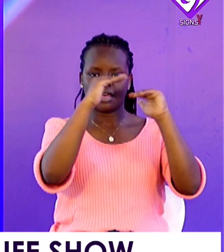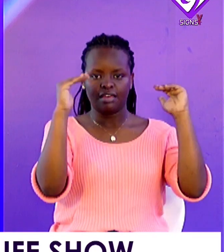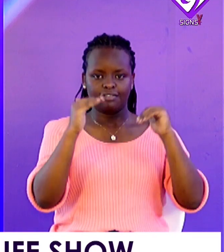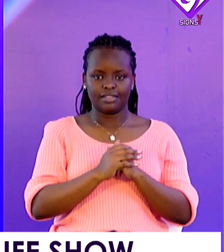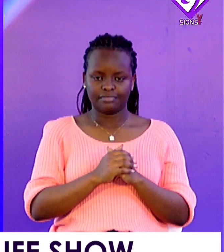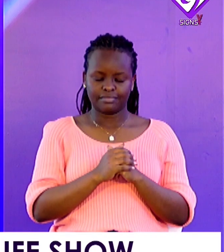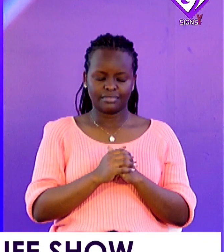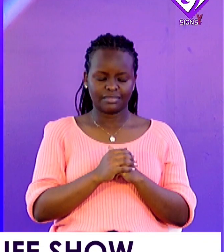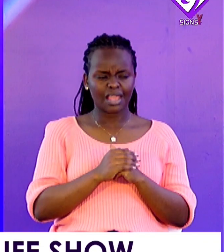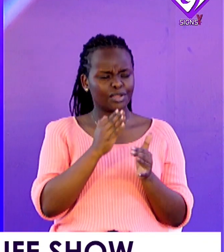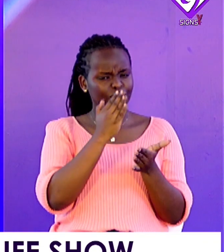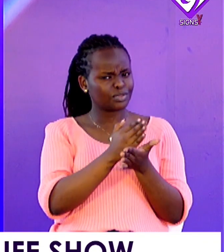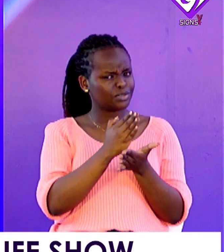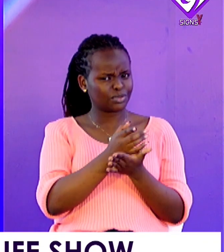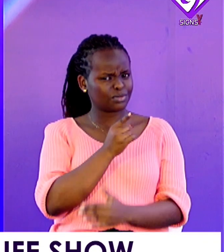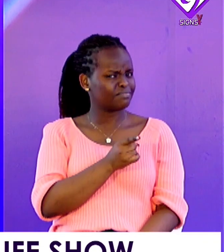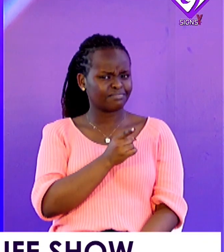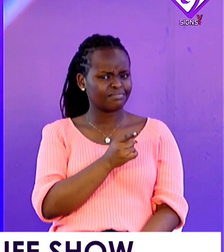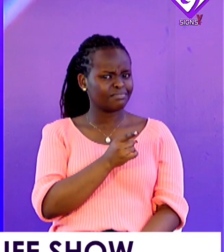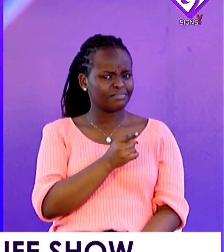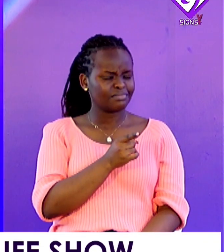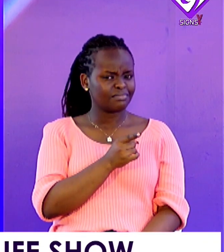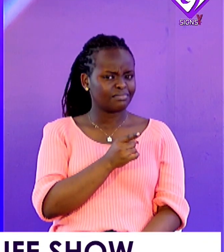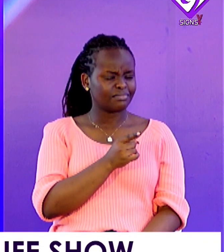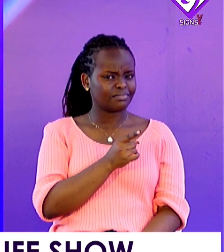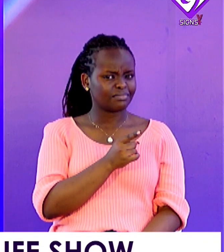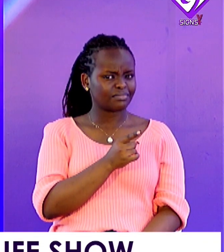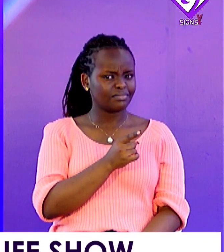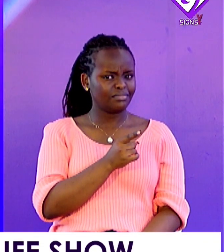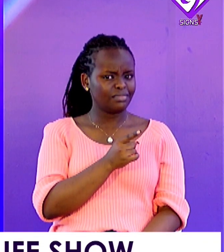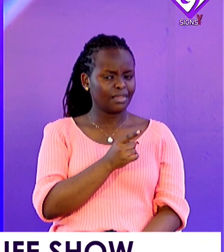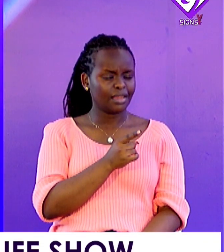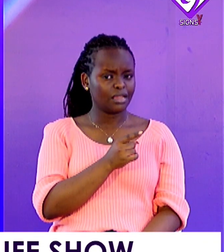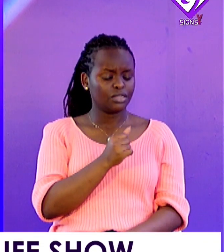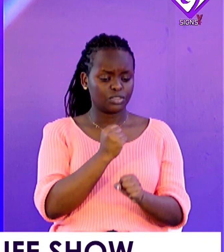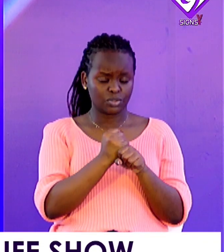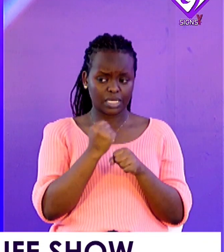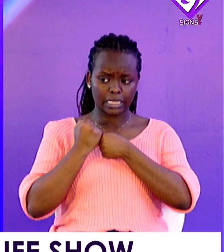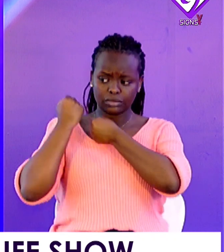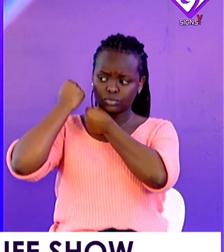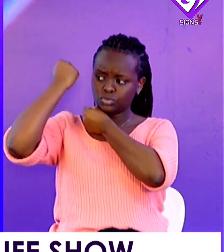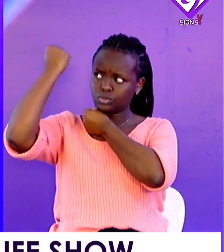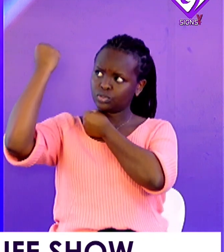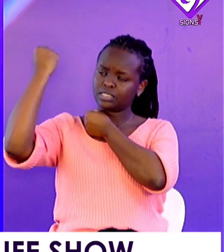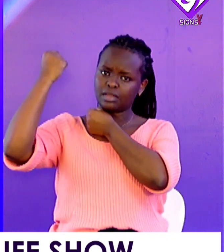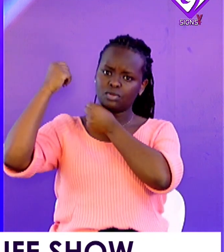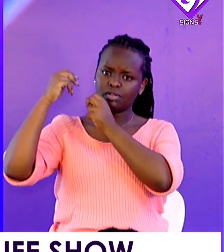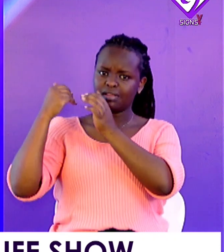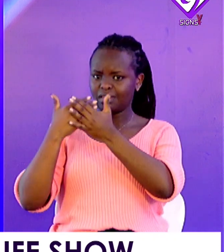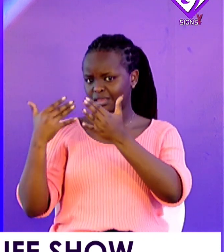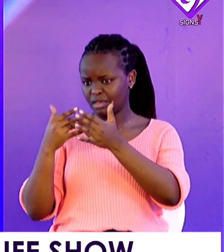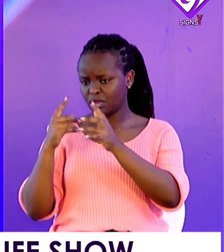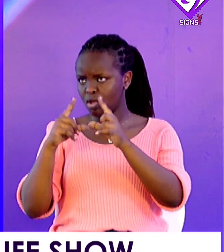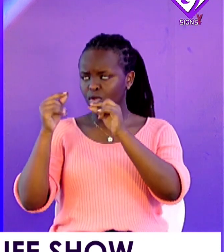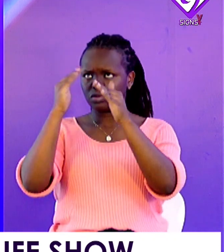Is there such a thing, like almost quote unquote doing a suicidal thing for you to go to